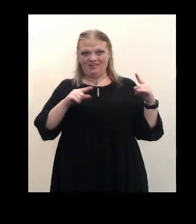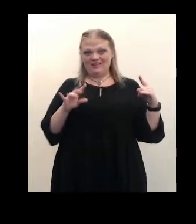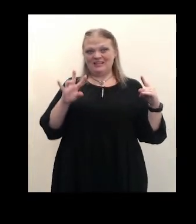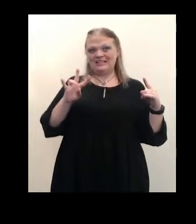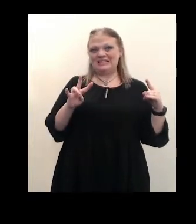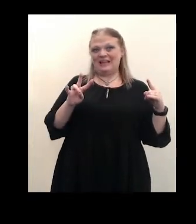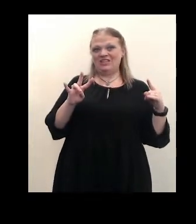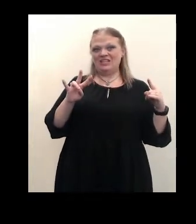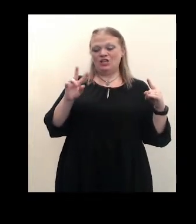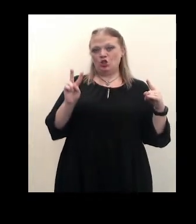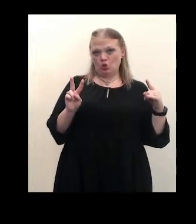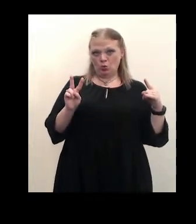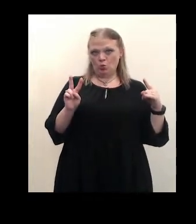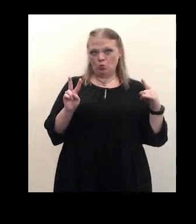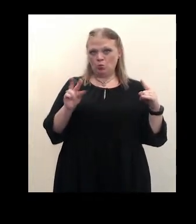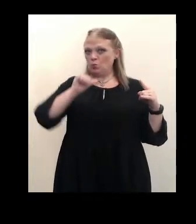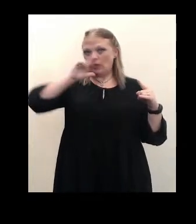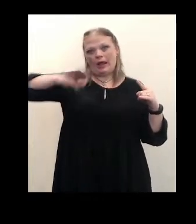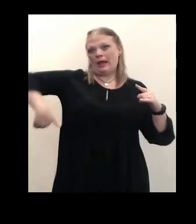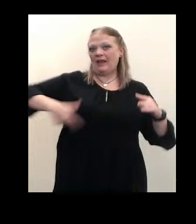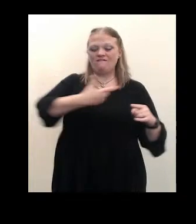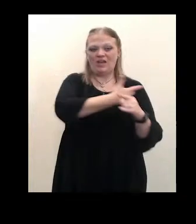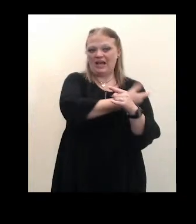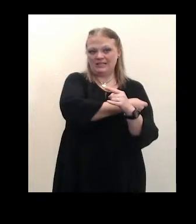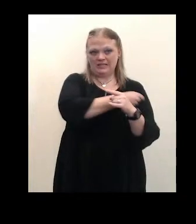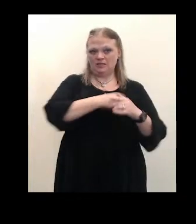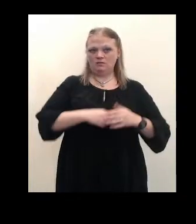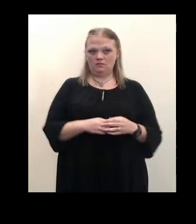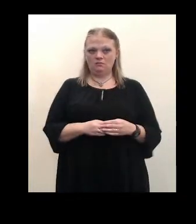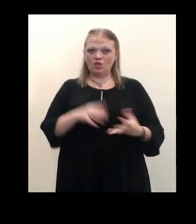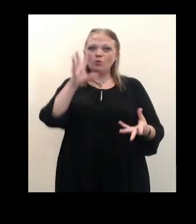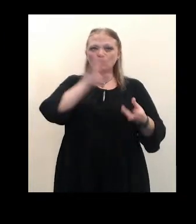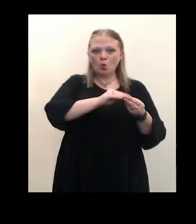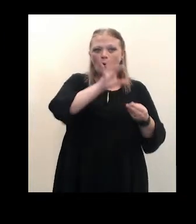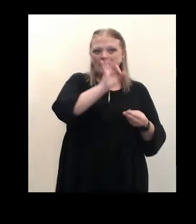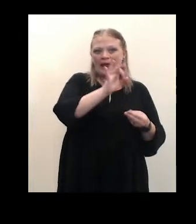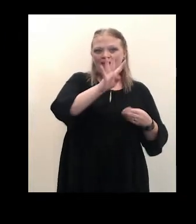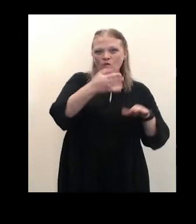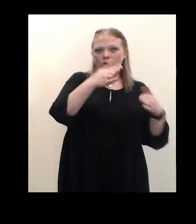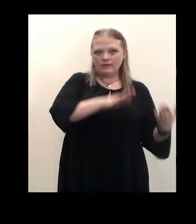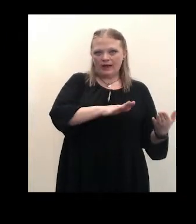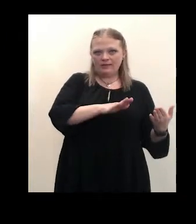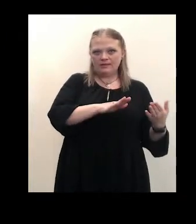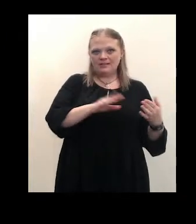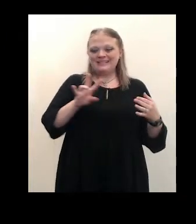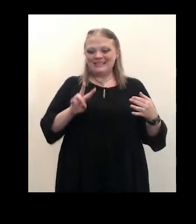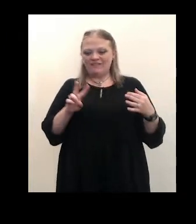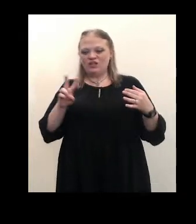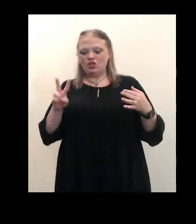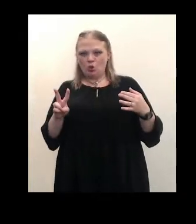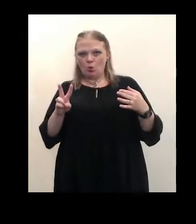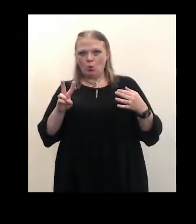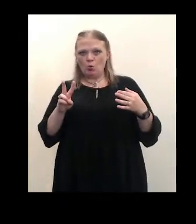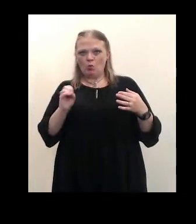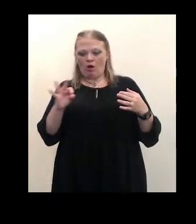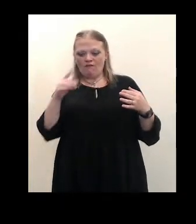people that were not fully vaccinated. So you can see that the vaccine is very protective against still even